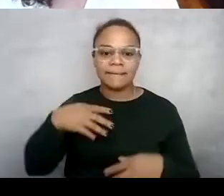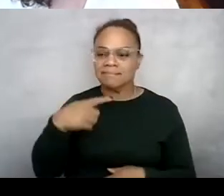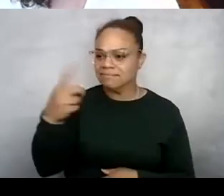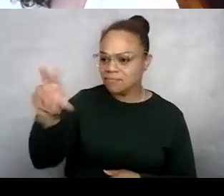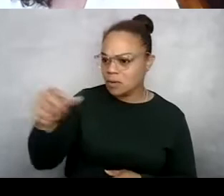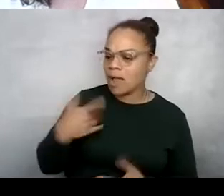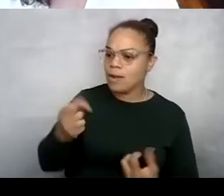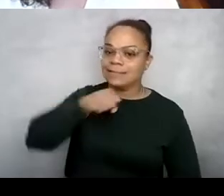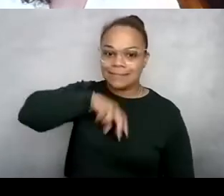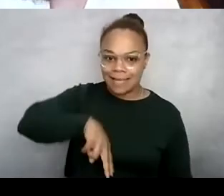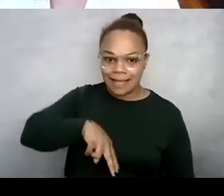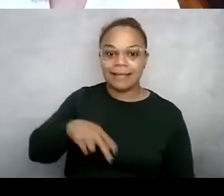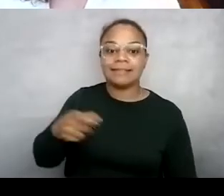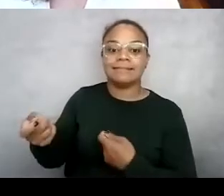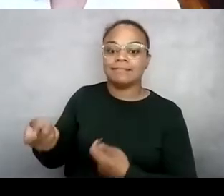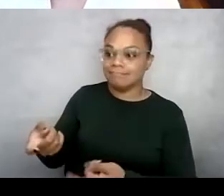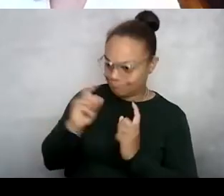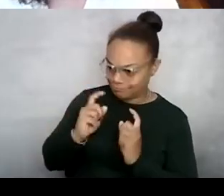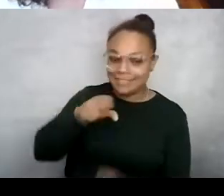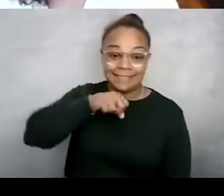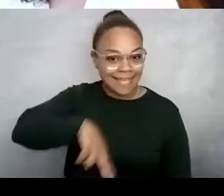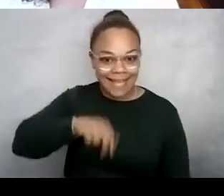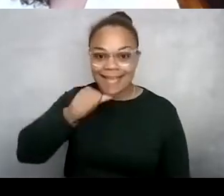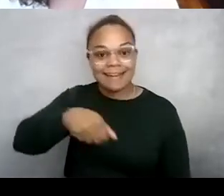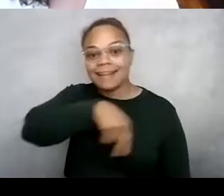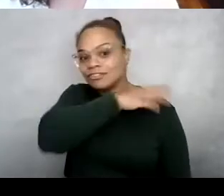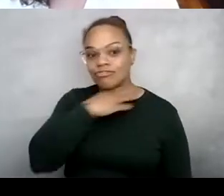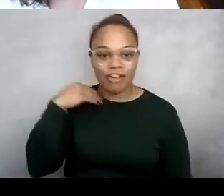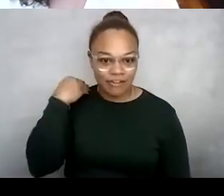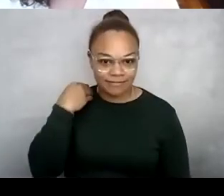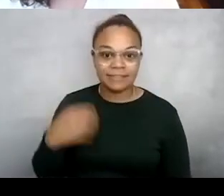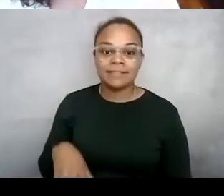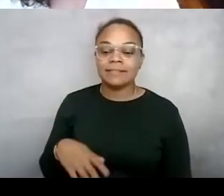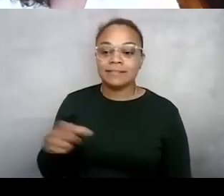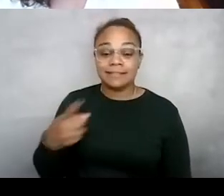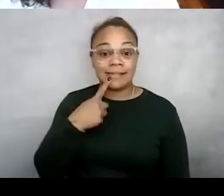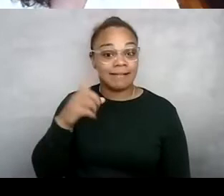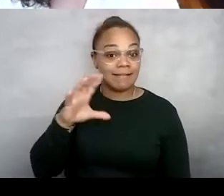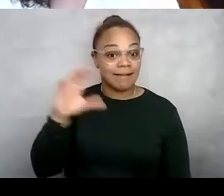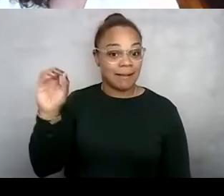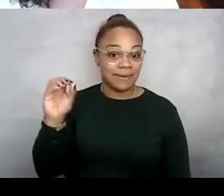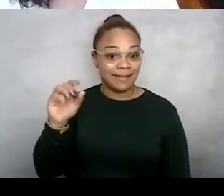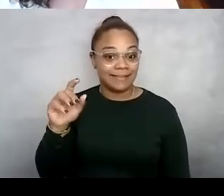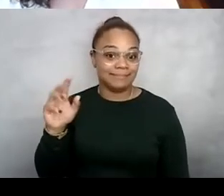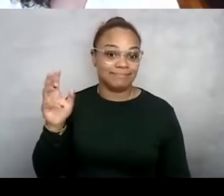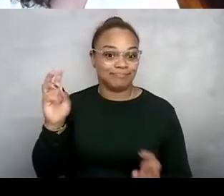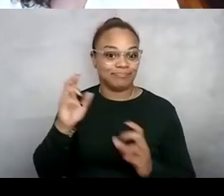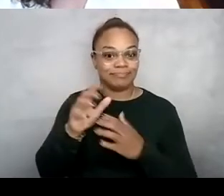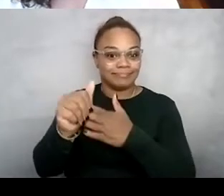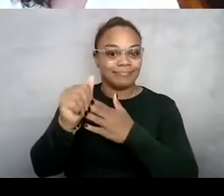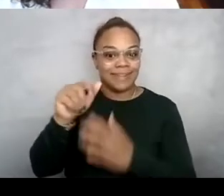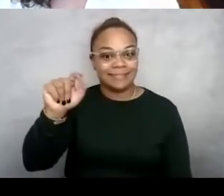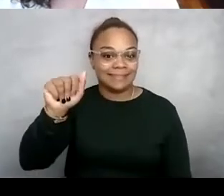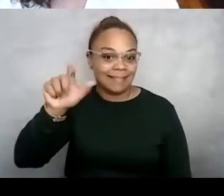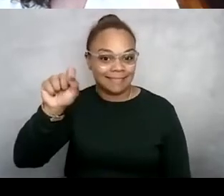got the tie, not the scarf, as the company talisman. He goes, you were brave. And, and